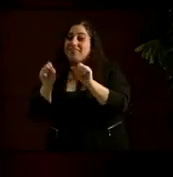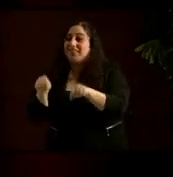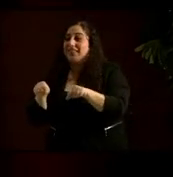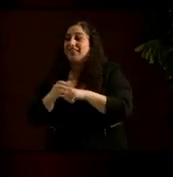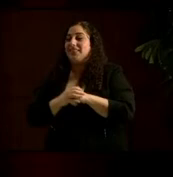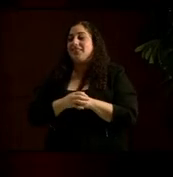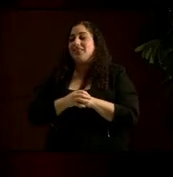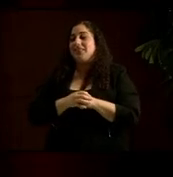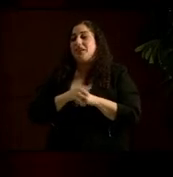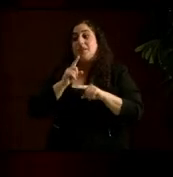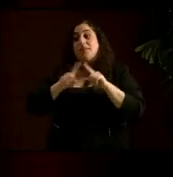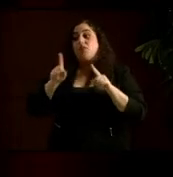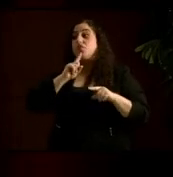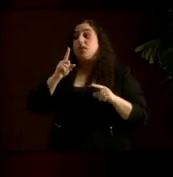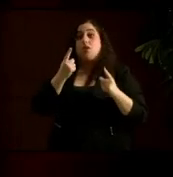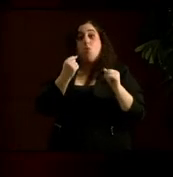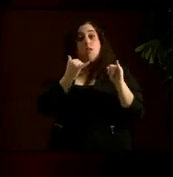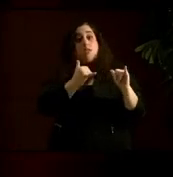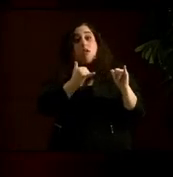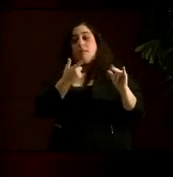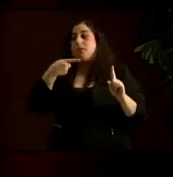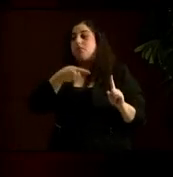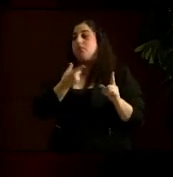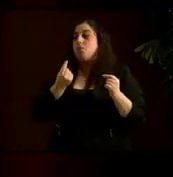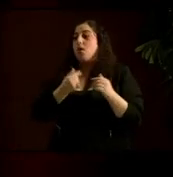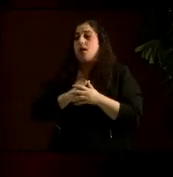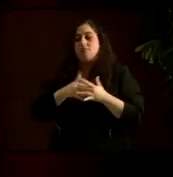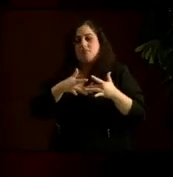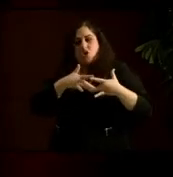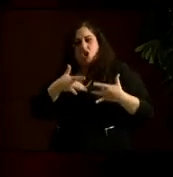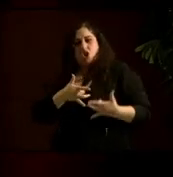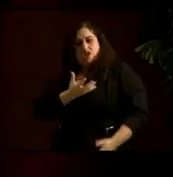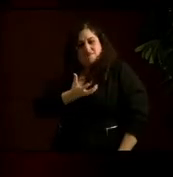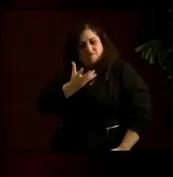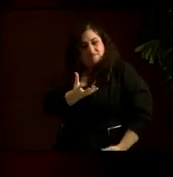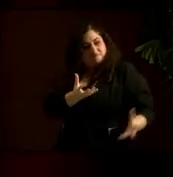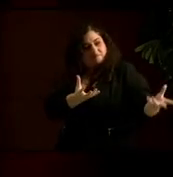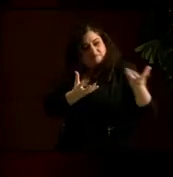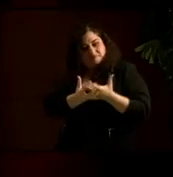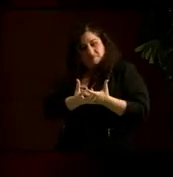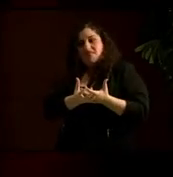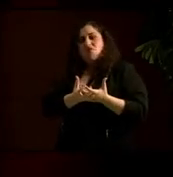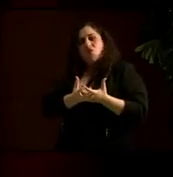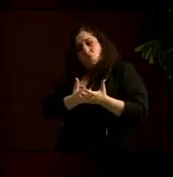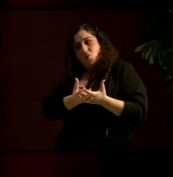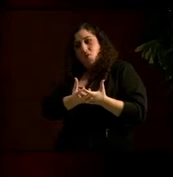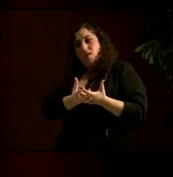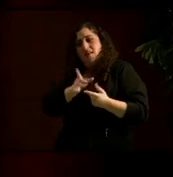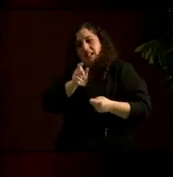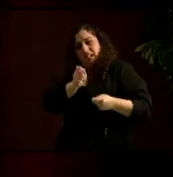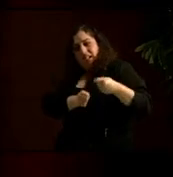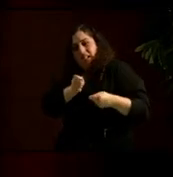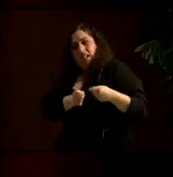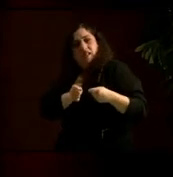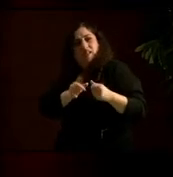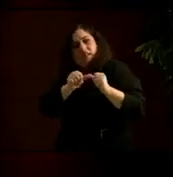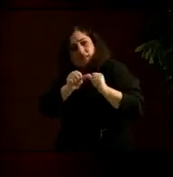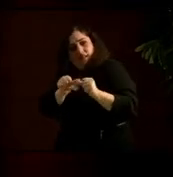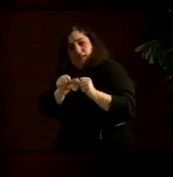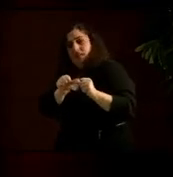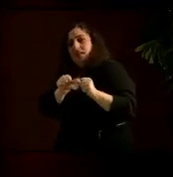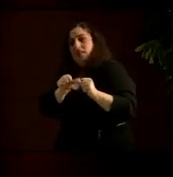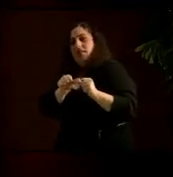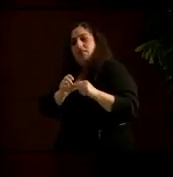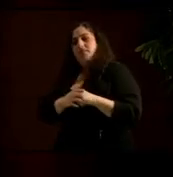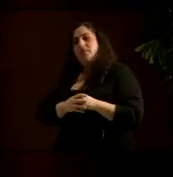adaptability, perseverance, heart, and passion that brought us all back here today. Together, we do not just aim for a